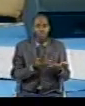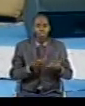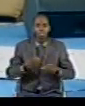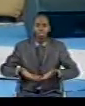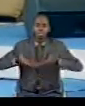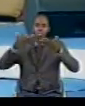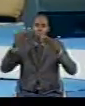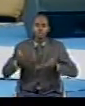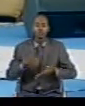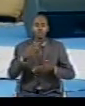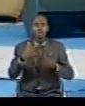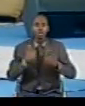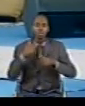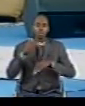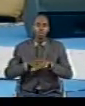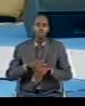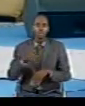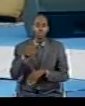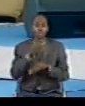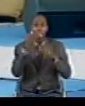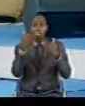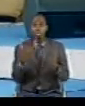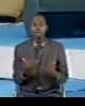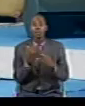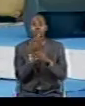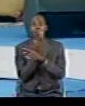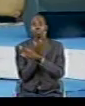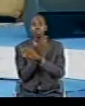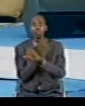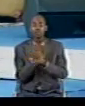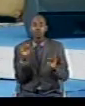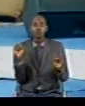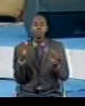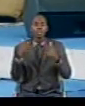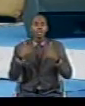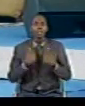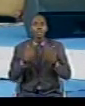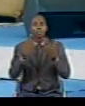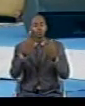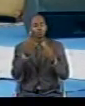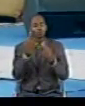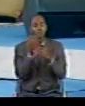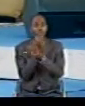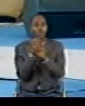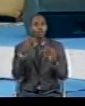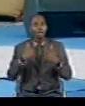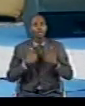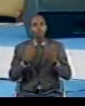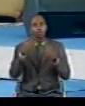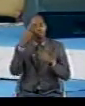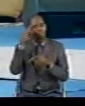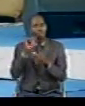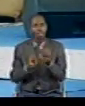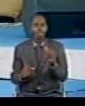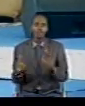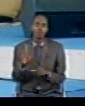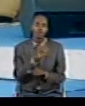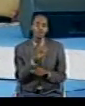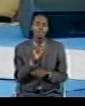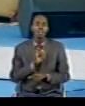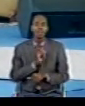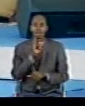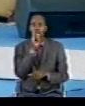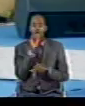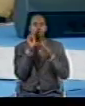carrying. Now redemption has come for everyone tonight. And I'm looking at